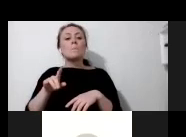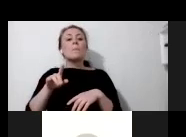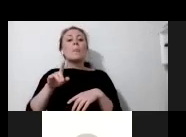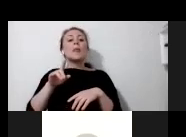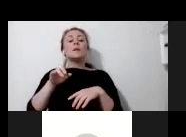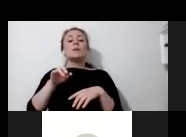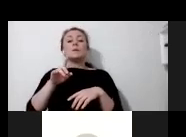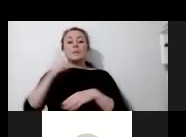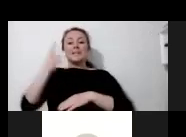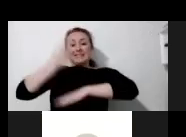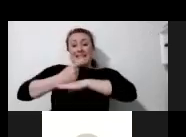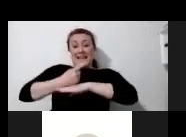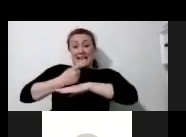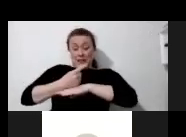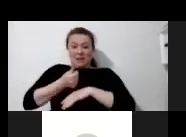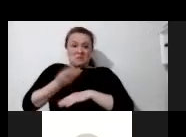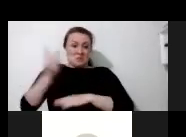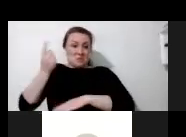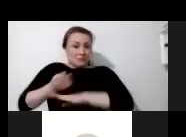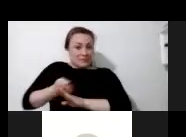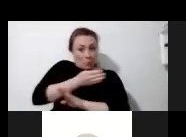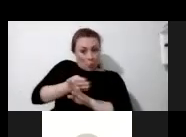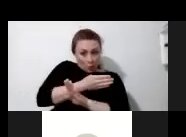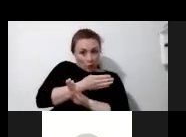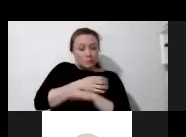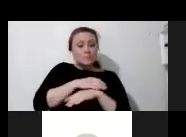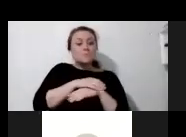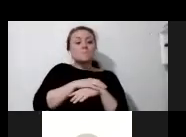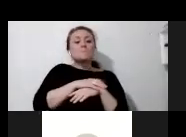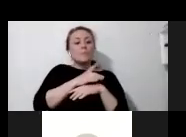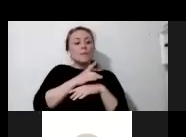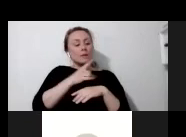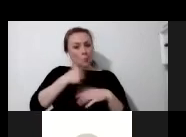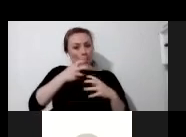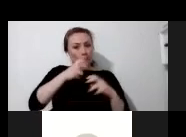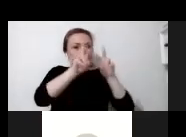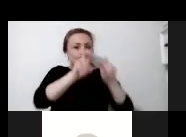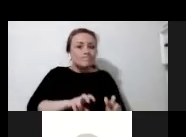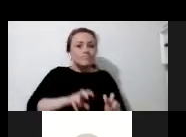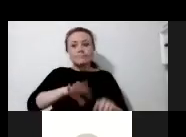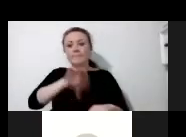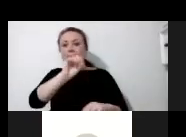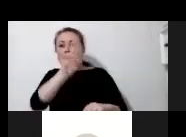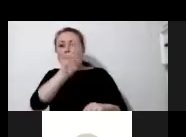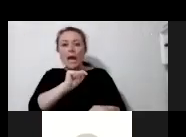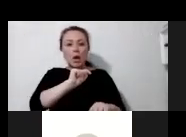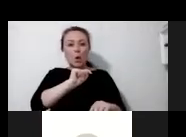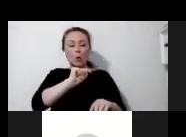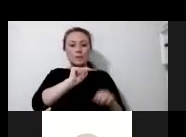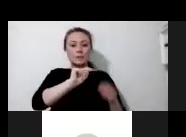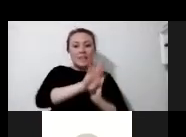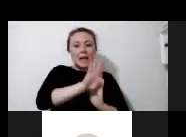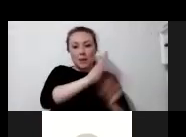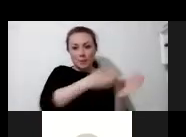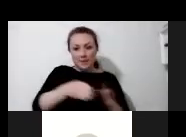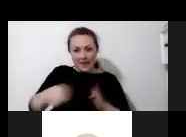before they took the care to find out what they would need to do their plan. And I took this